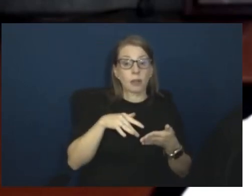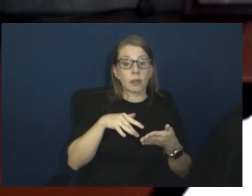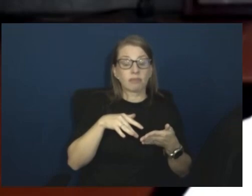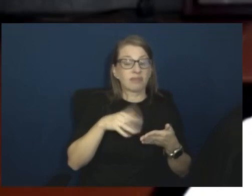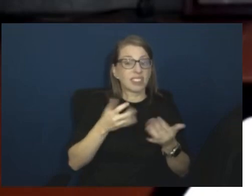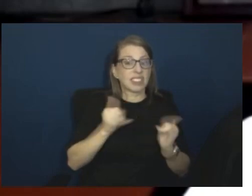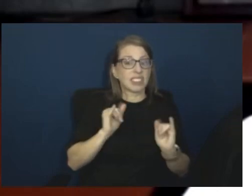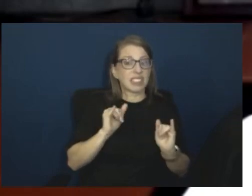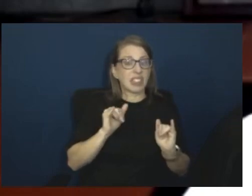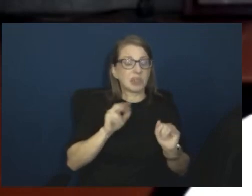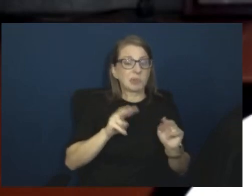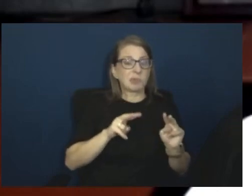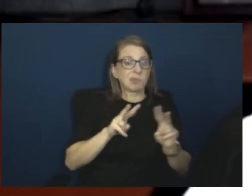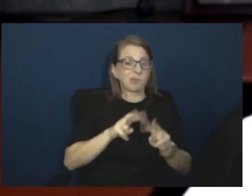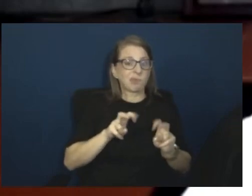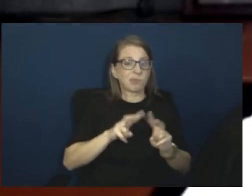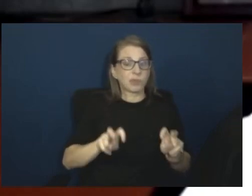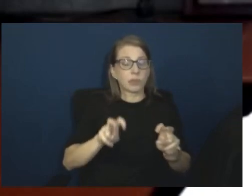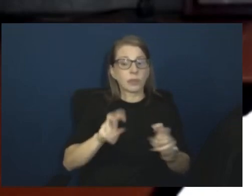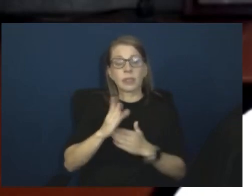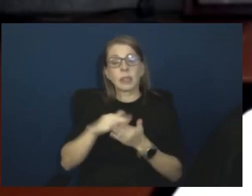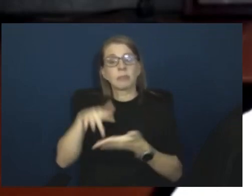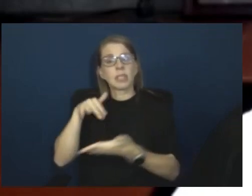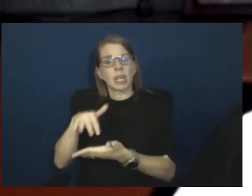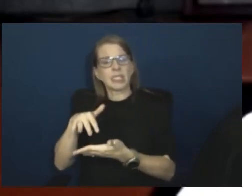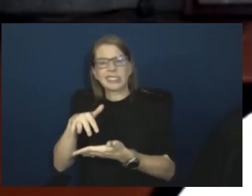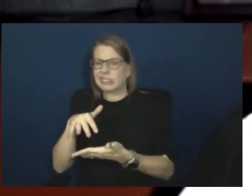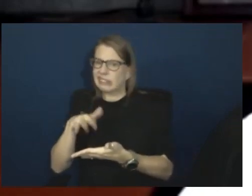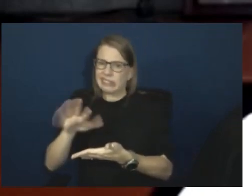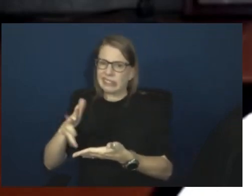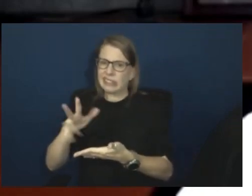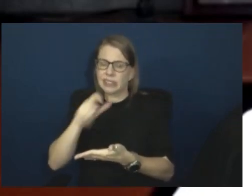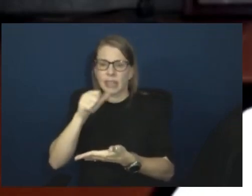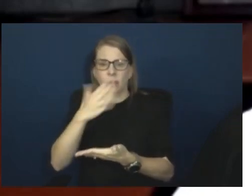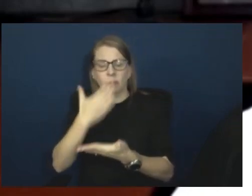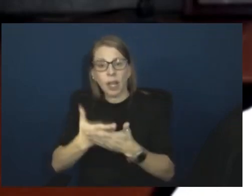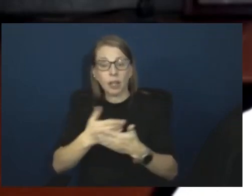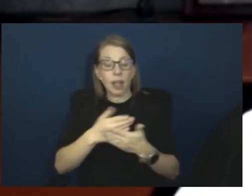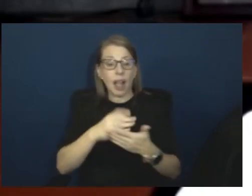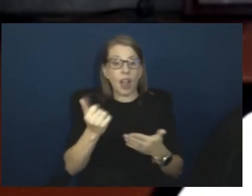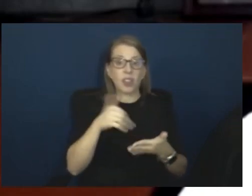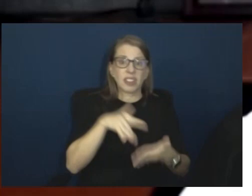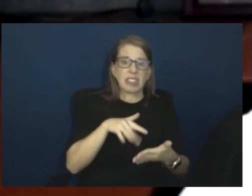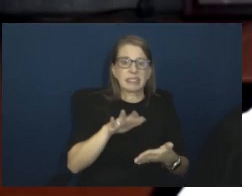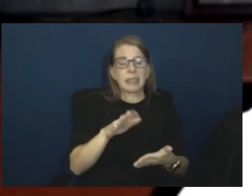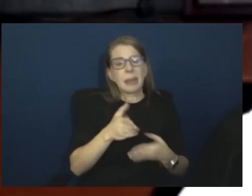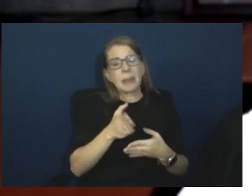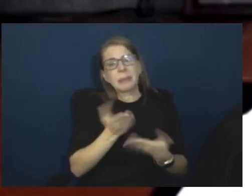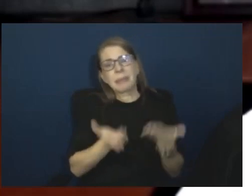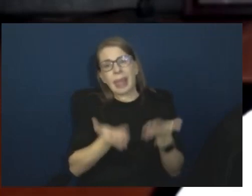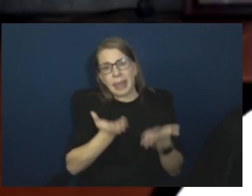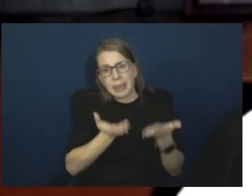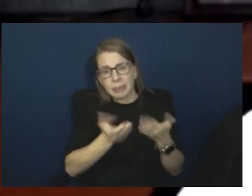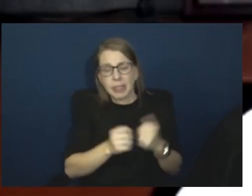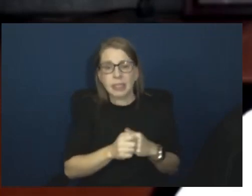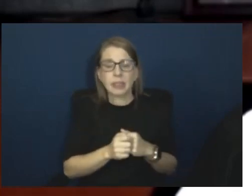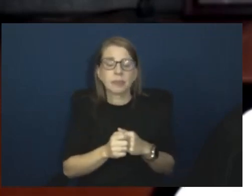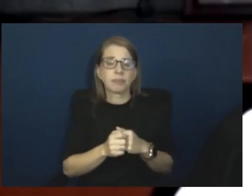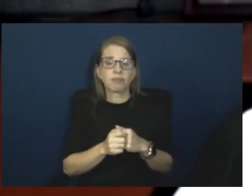out. Some studies say it's not working well. Other studies say it's maybe working. So